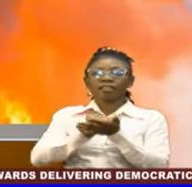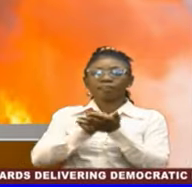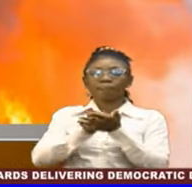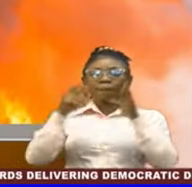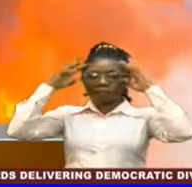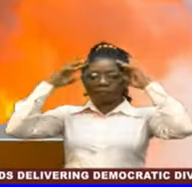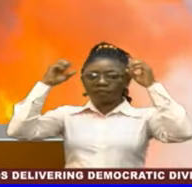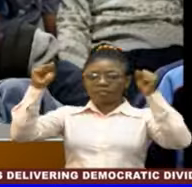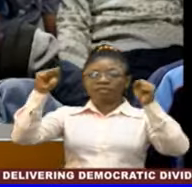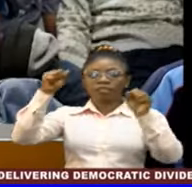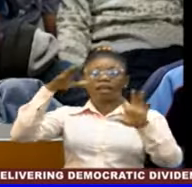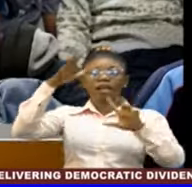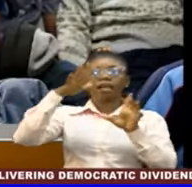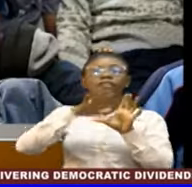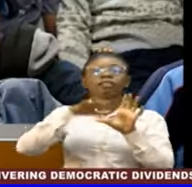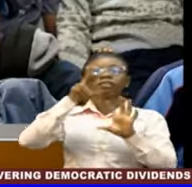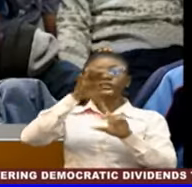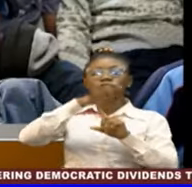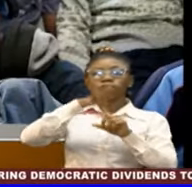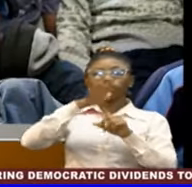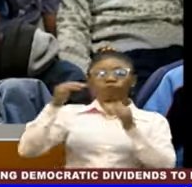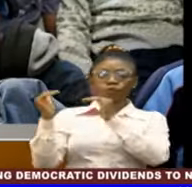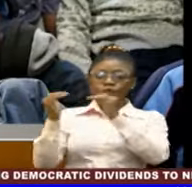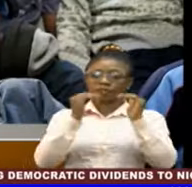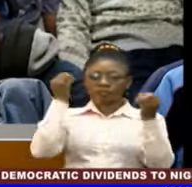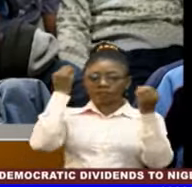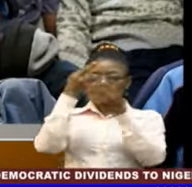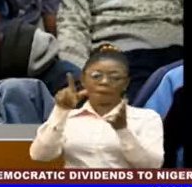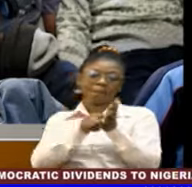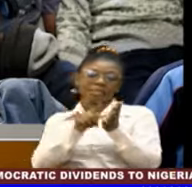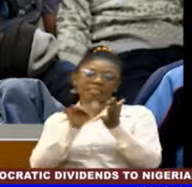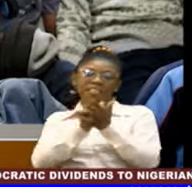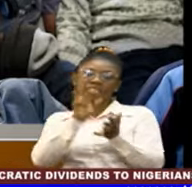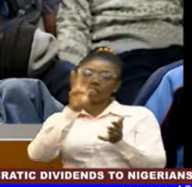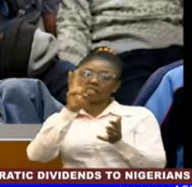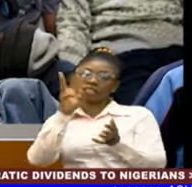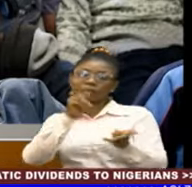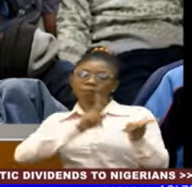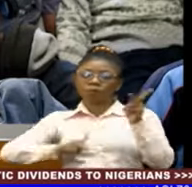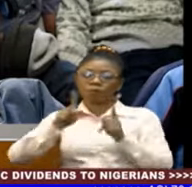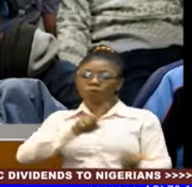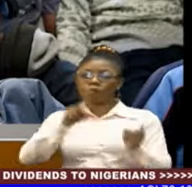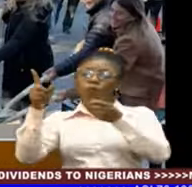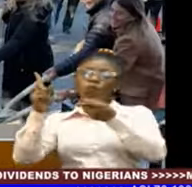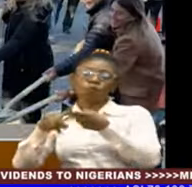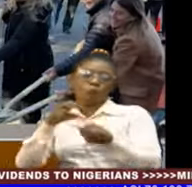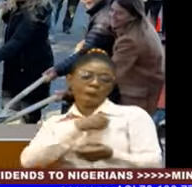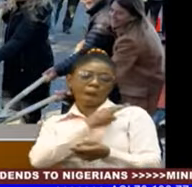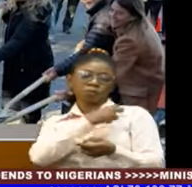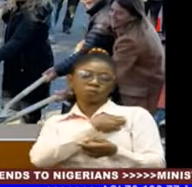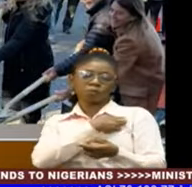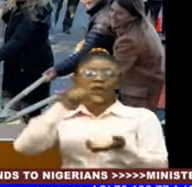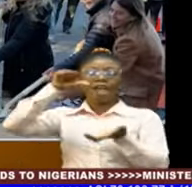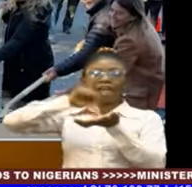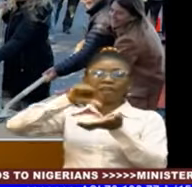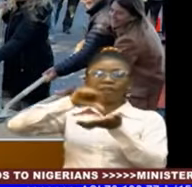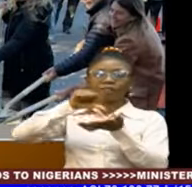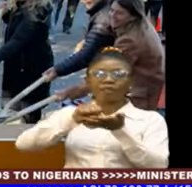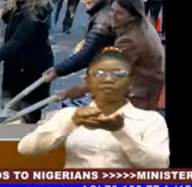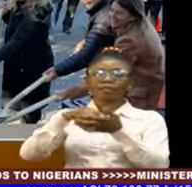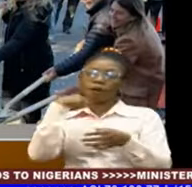chief justice, told local media that 16 others were taken to hospital. Iran imposes the death